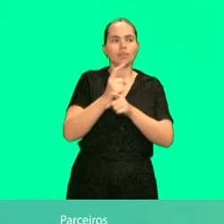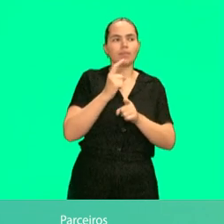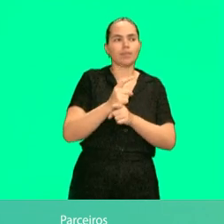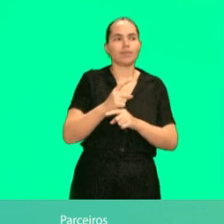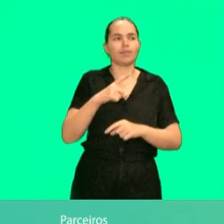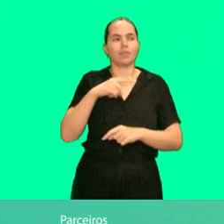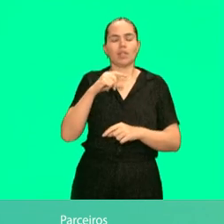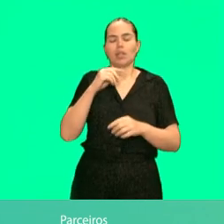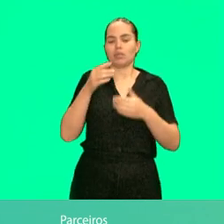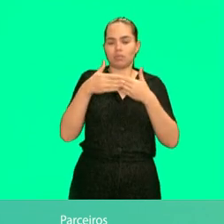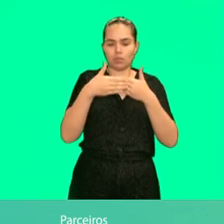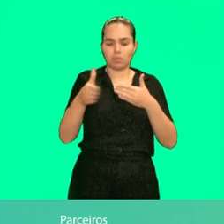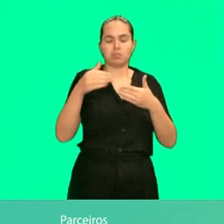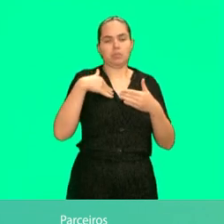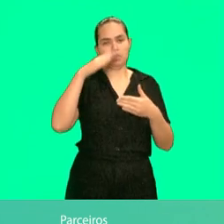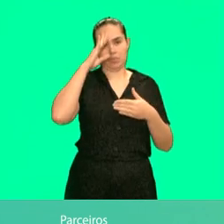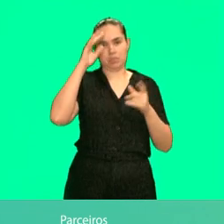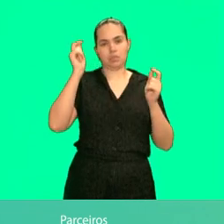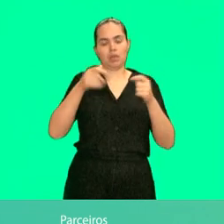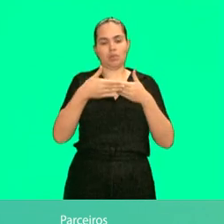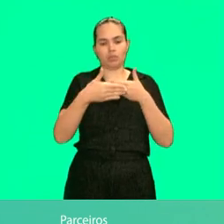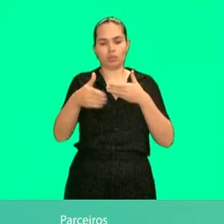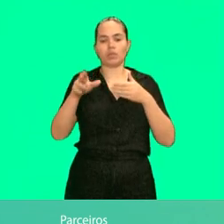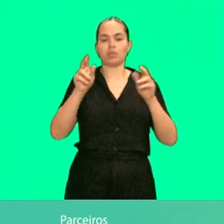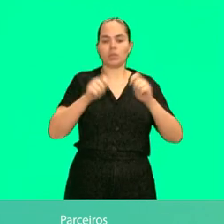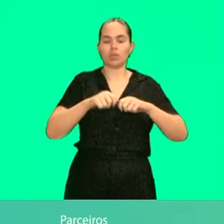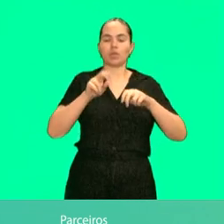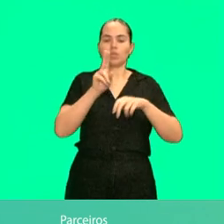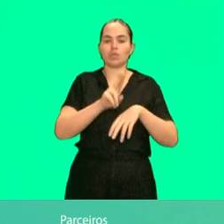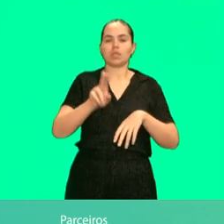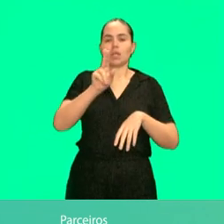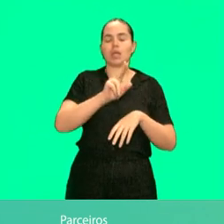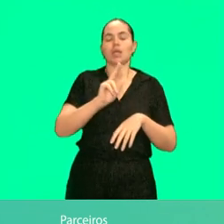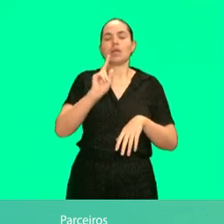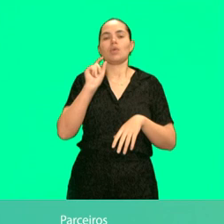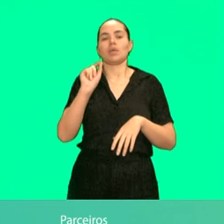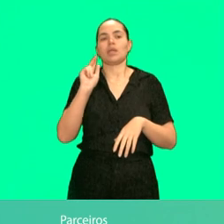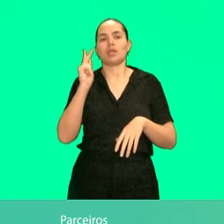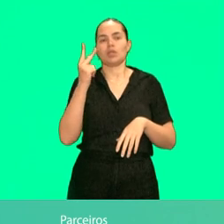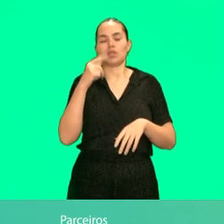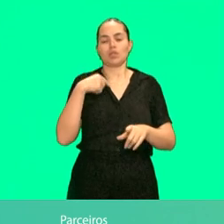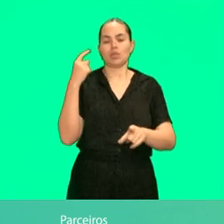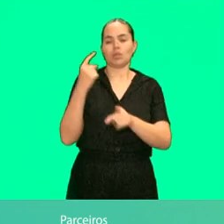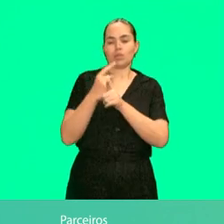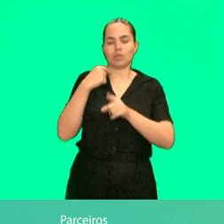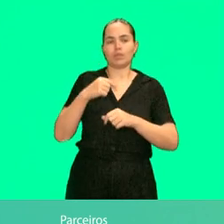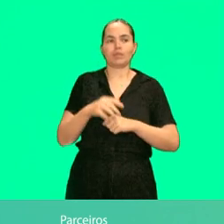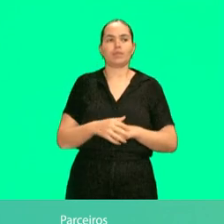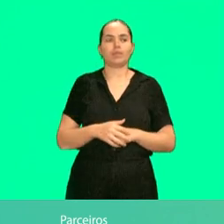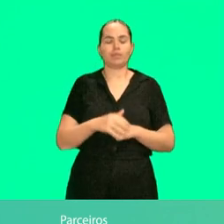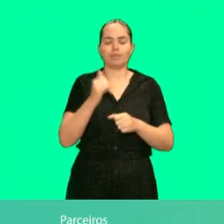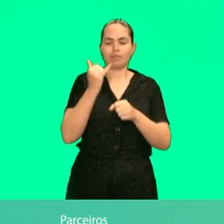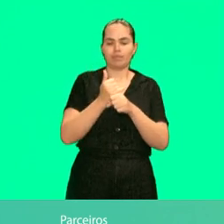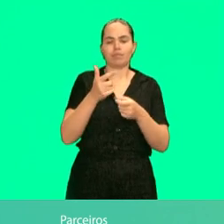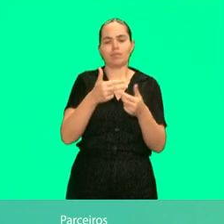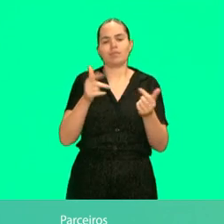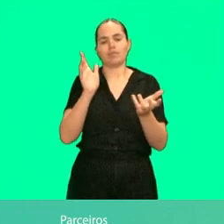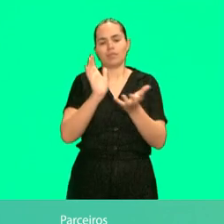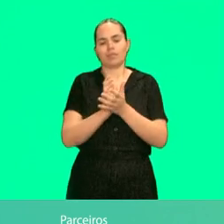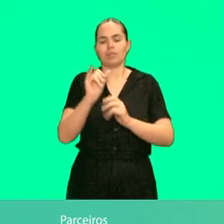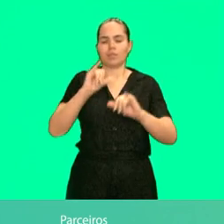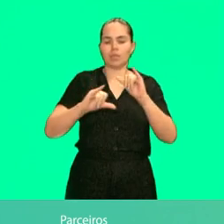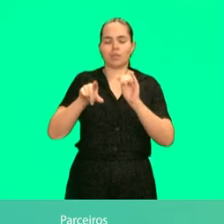detectors. The helium gas is almost extinguished, if you allow me to say, and we